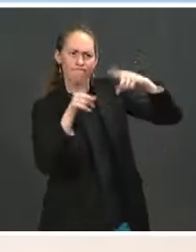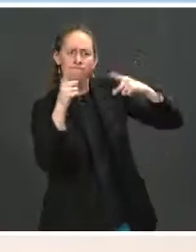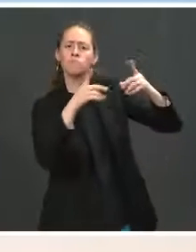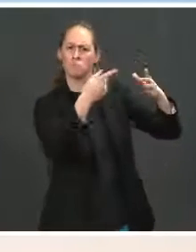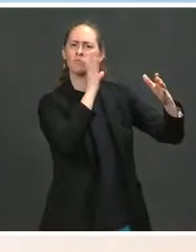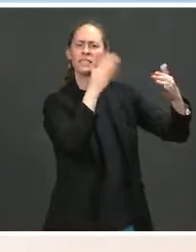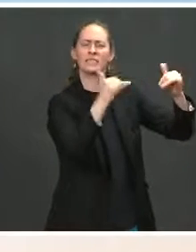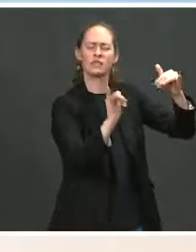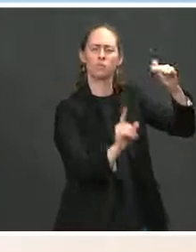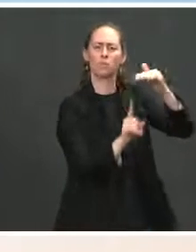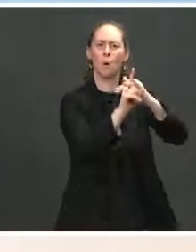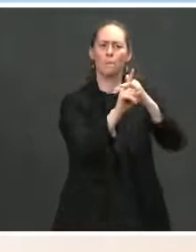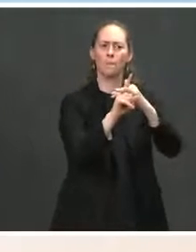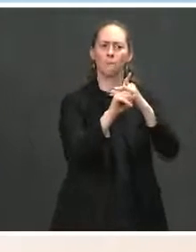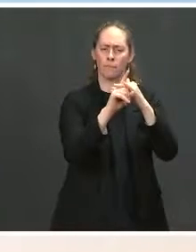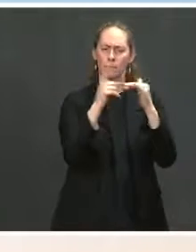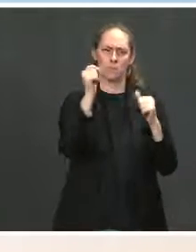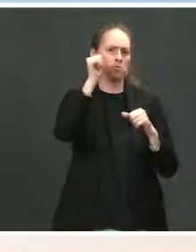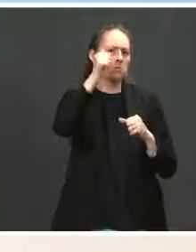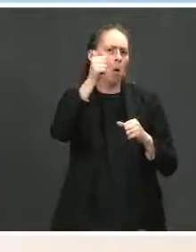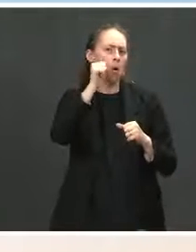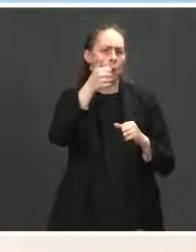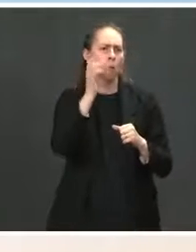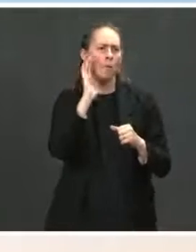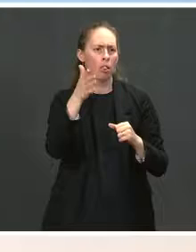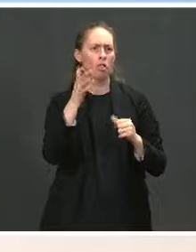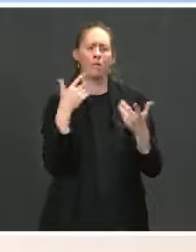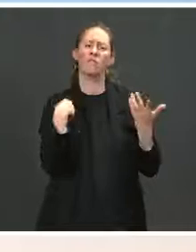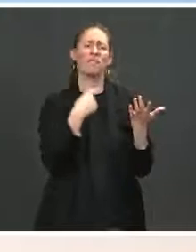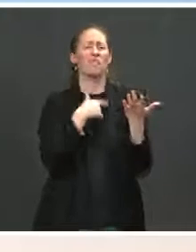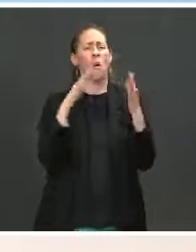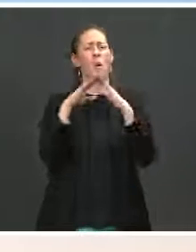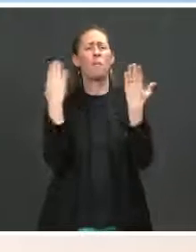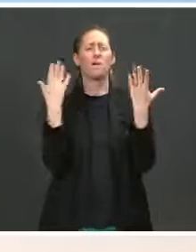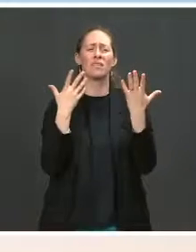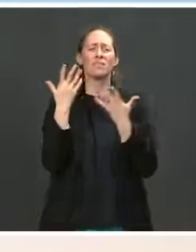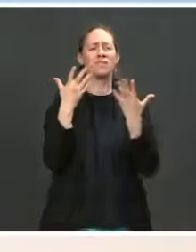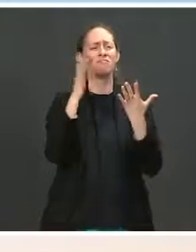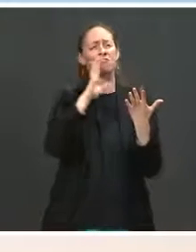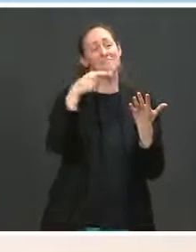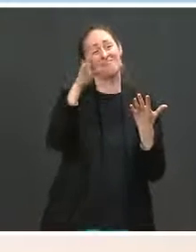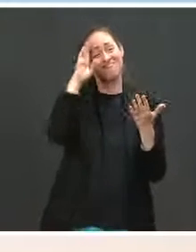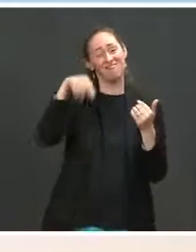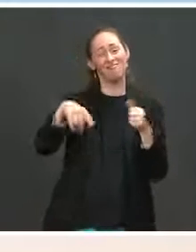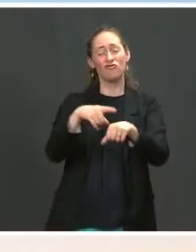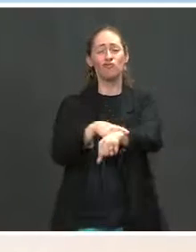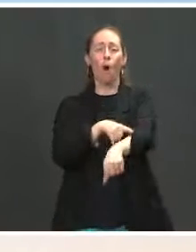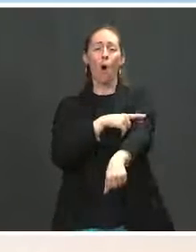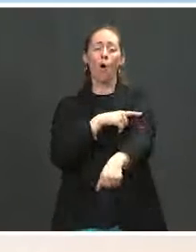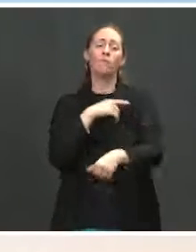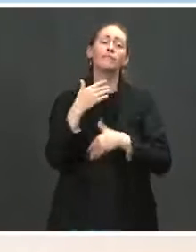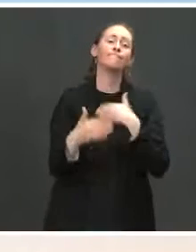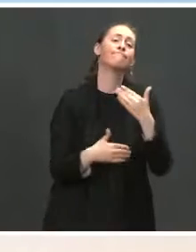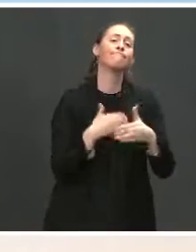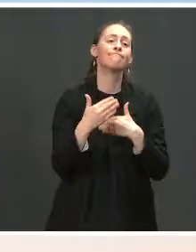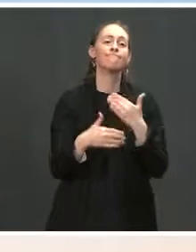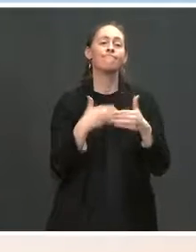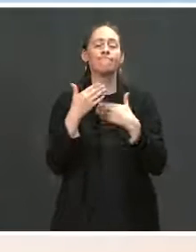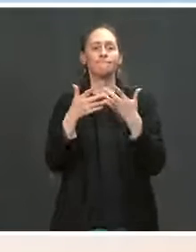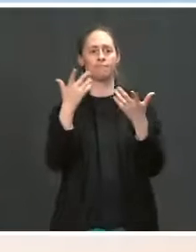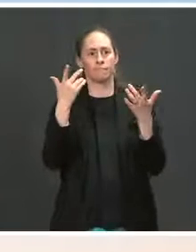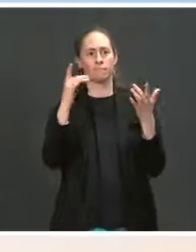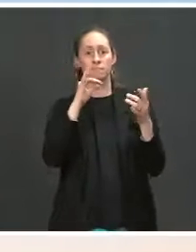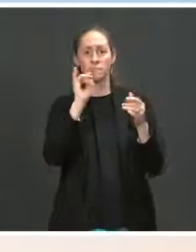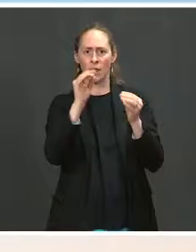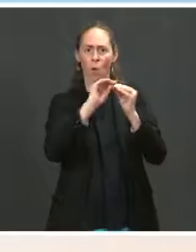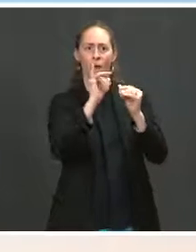We are also very open-eyed about how this will be a long process. It's happening through indirect discussions, but we still feel that it